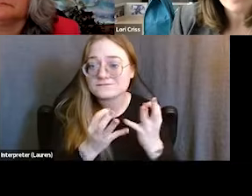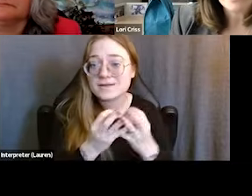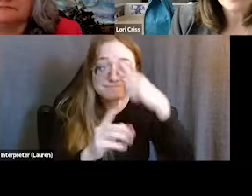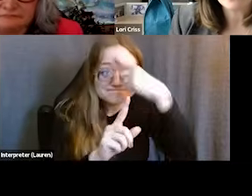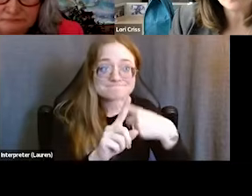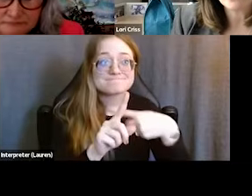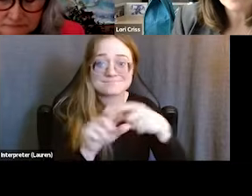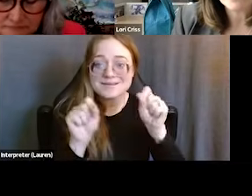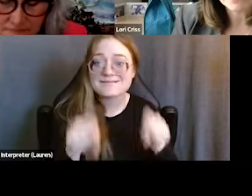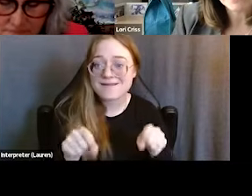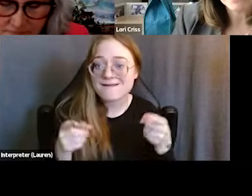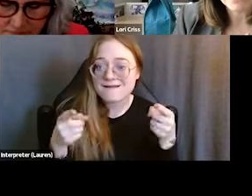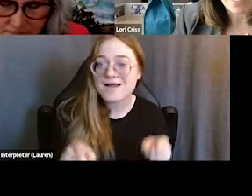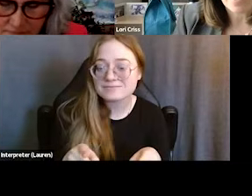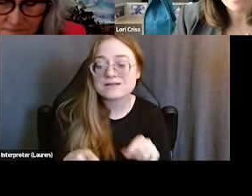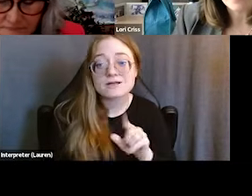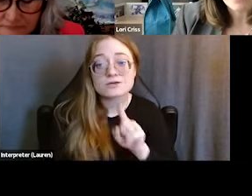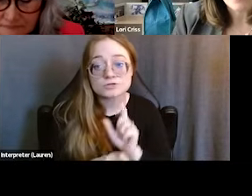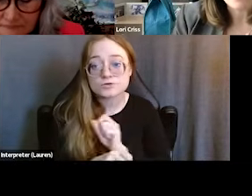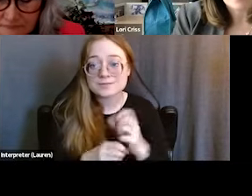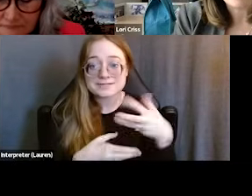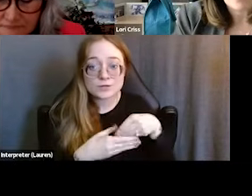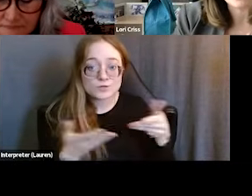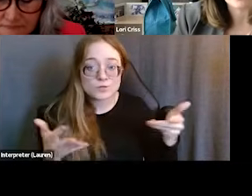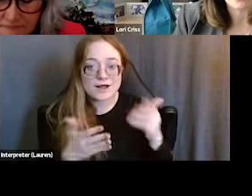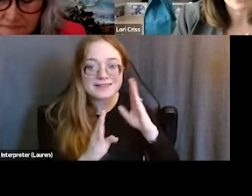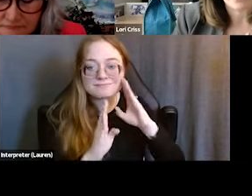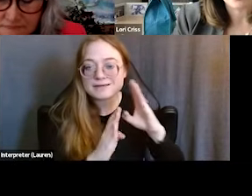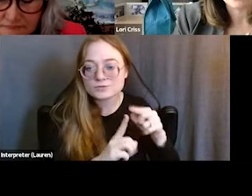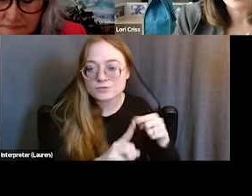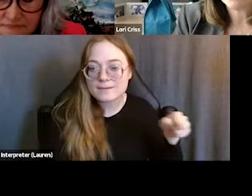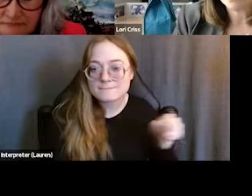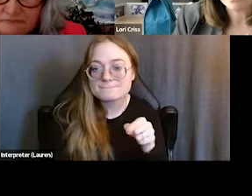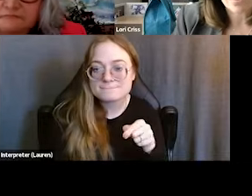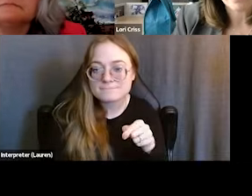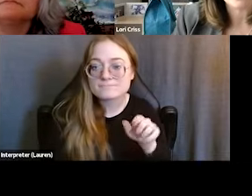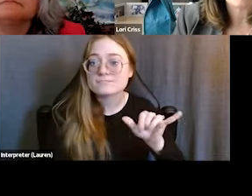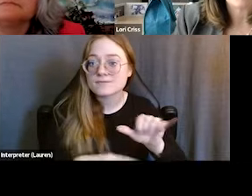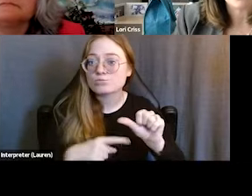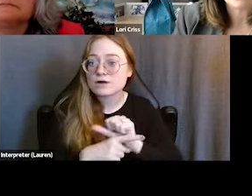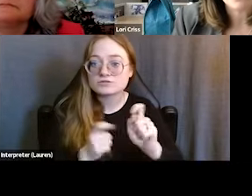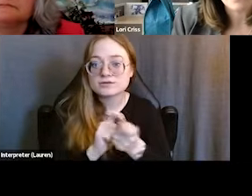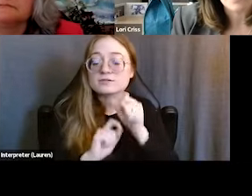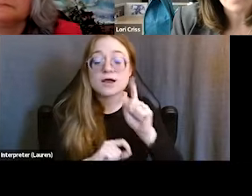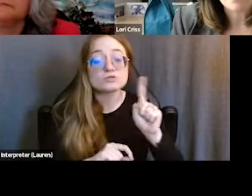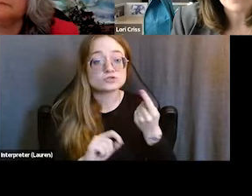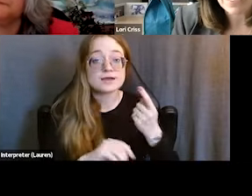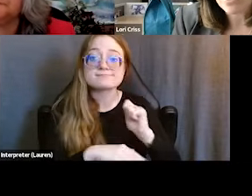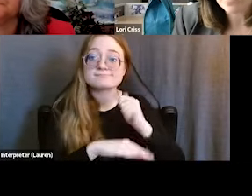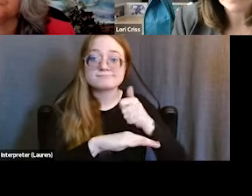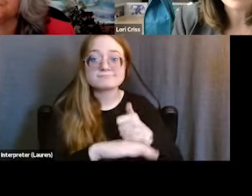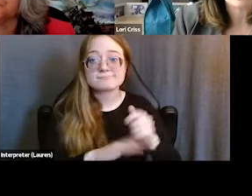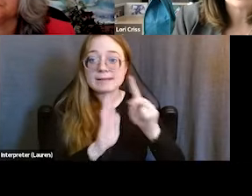possible, is truly listening to them and that practice change. It's not just putting policies in place